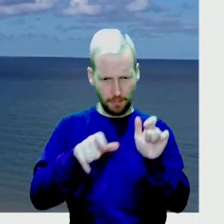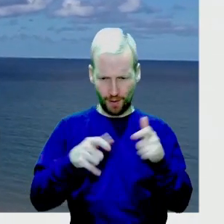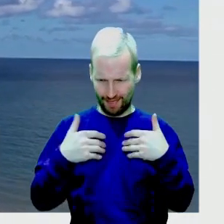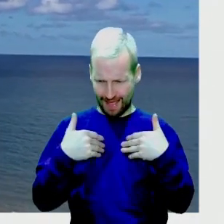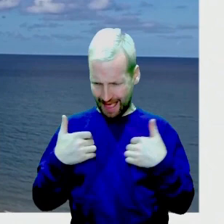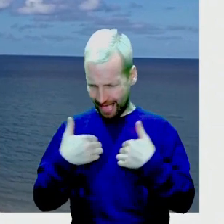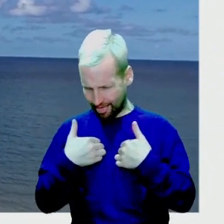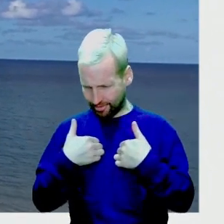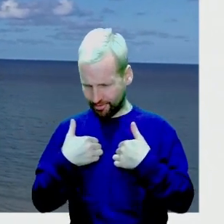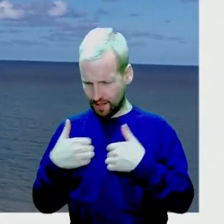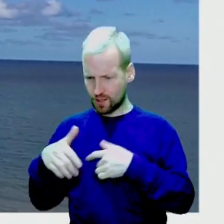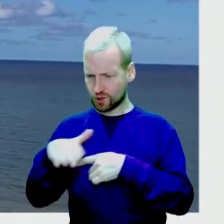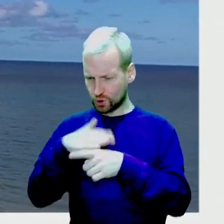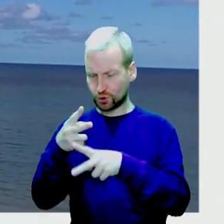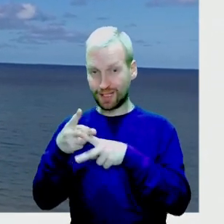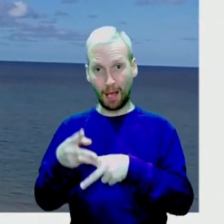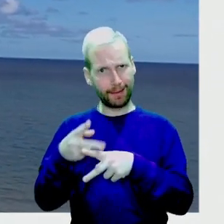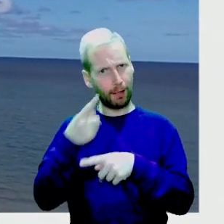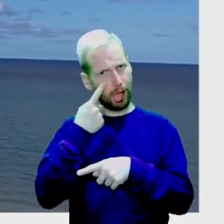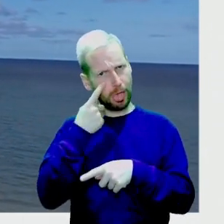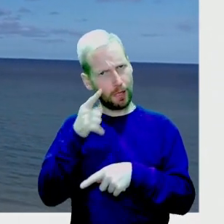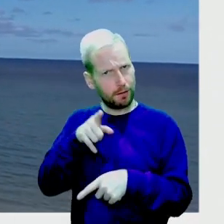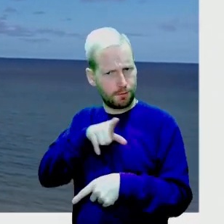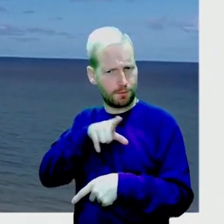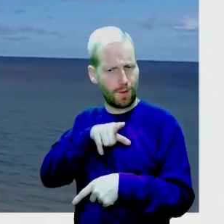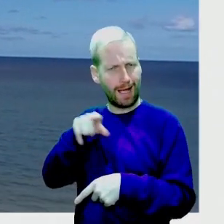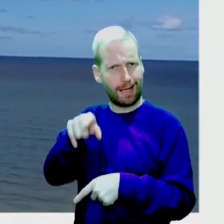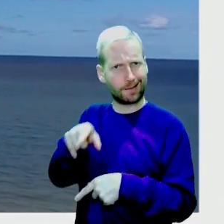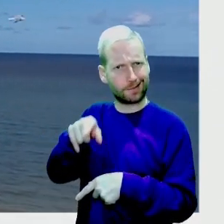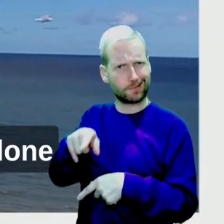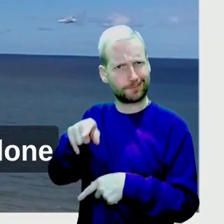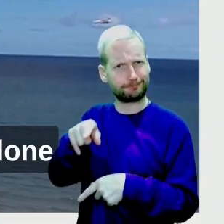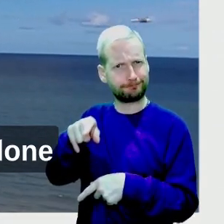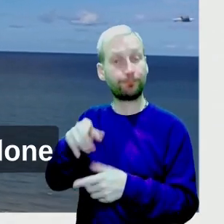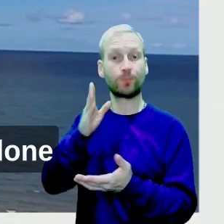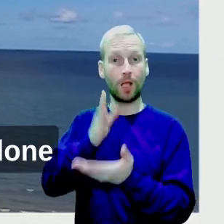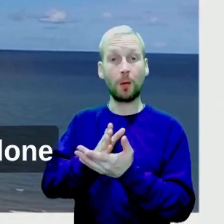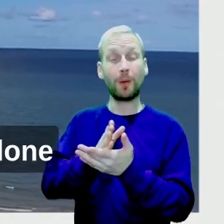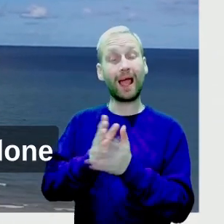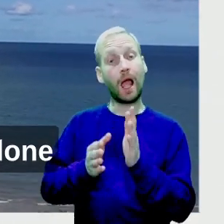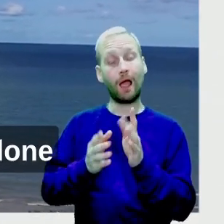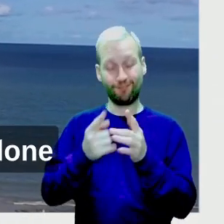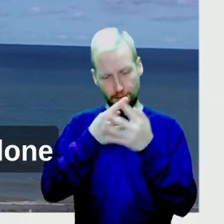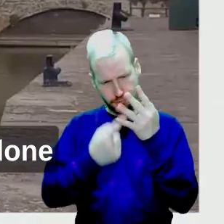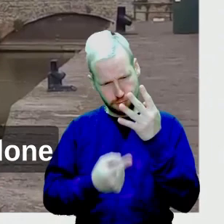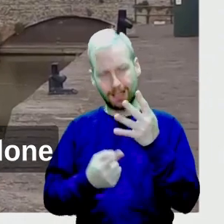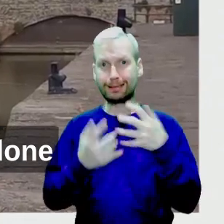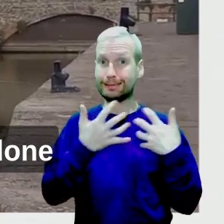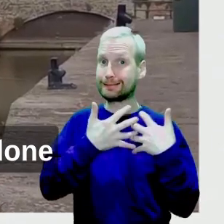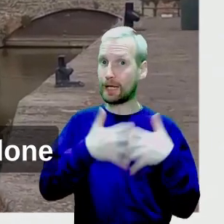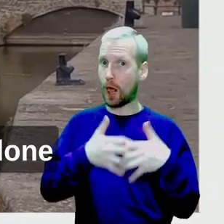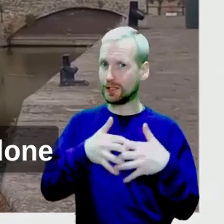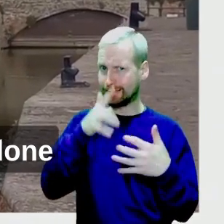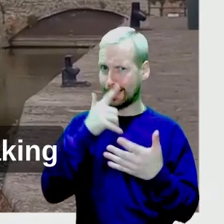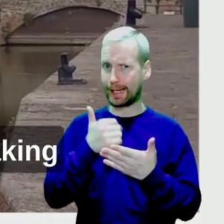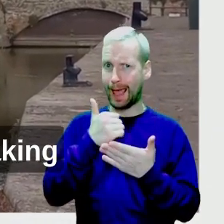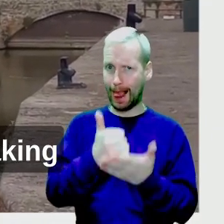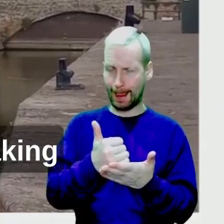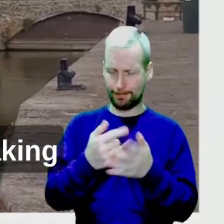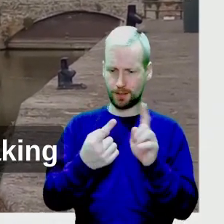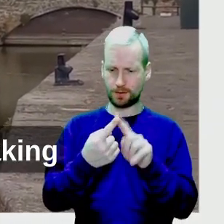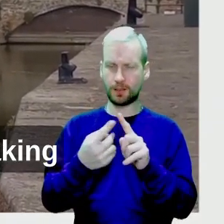were also investigated. We found a number of ways of helping with this, including the use of technology, more being done